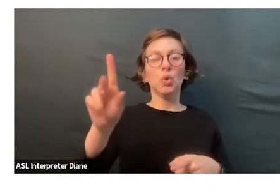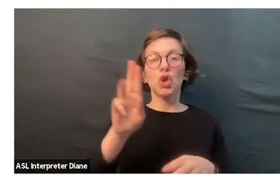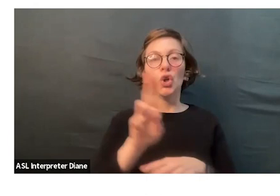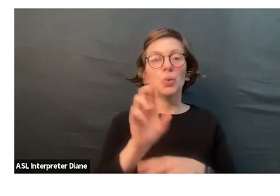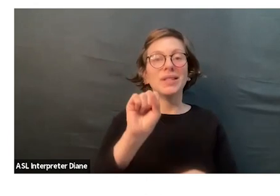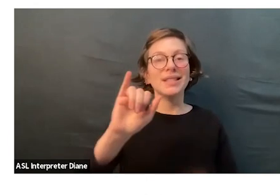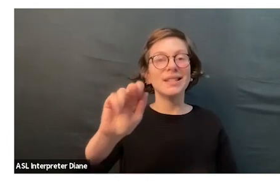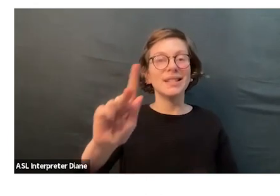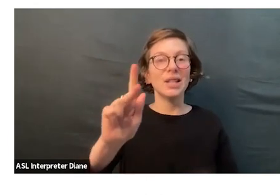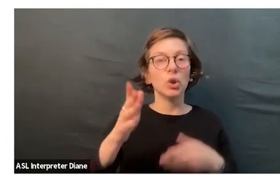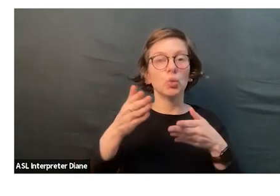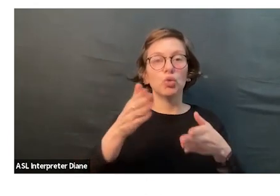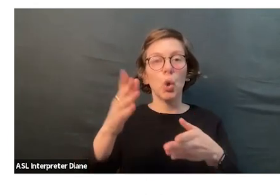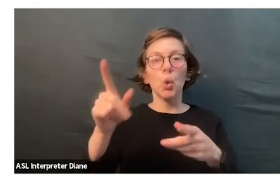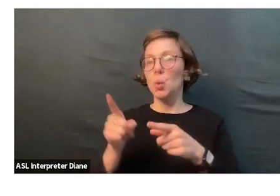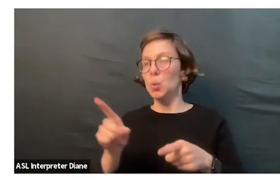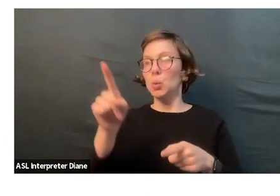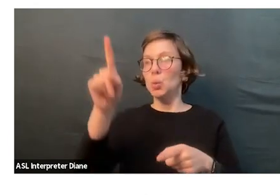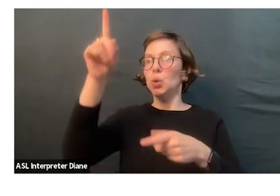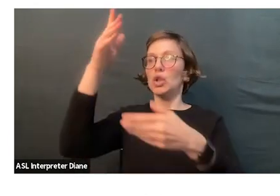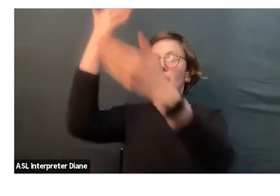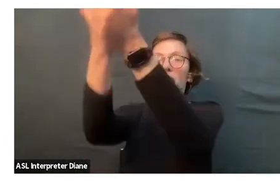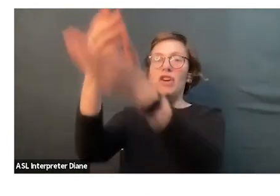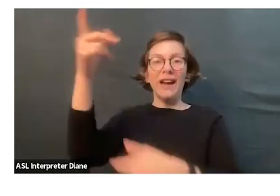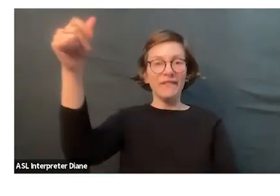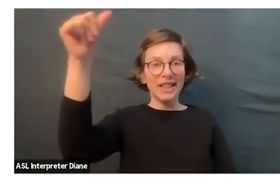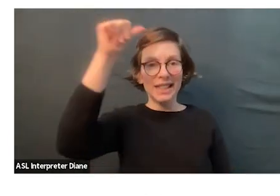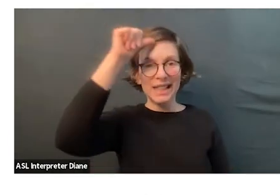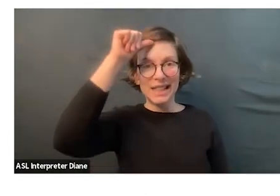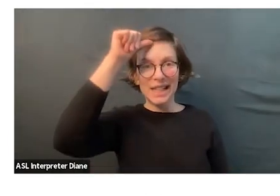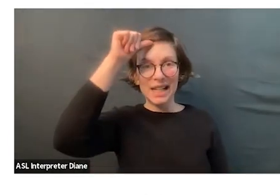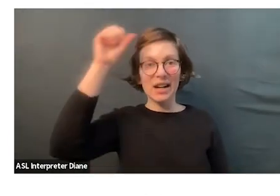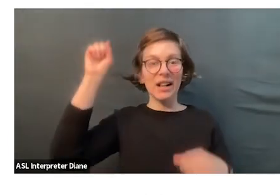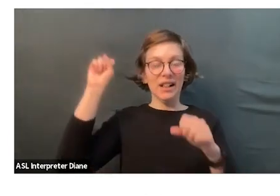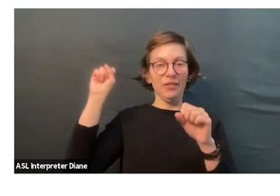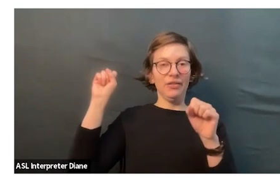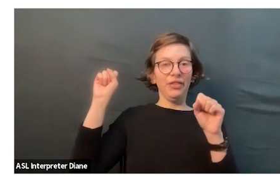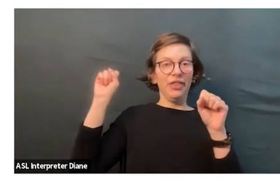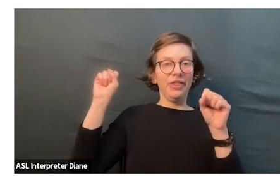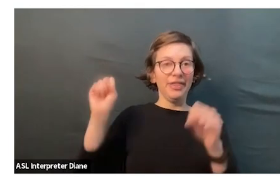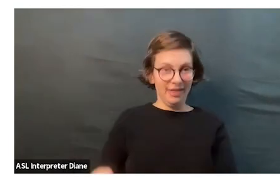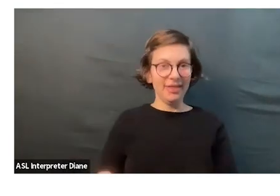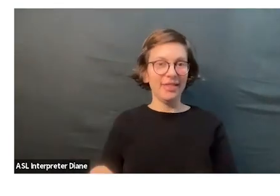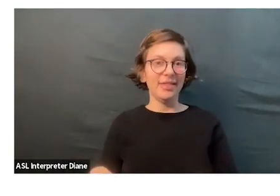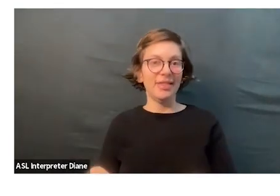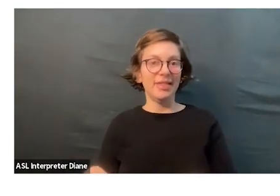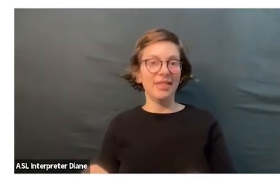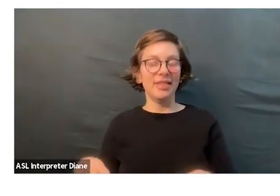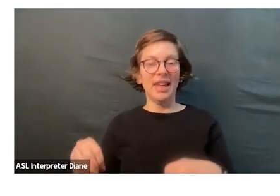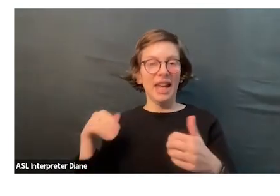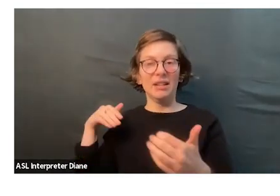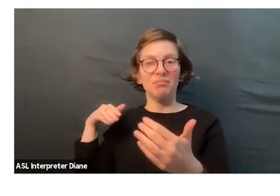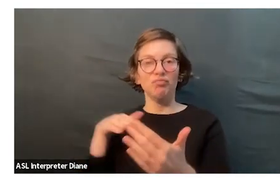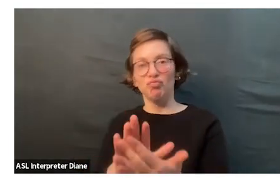to find. So this is also important because if the French had succeeded in Egypt, Egypt